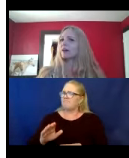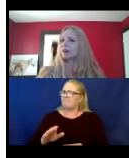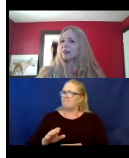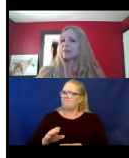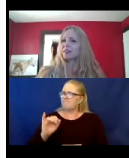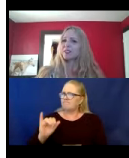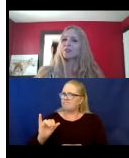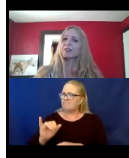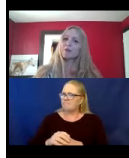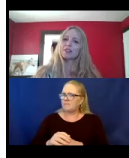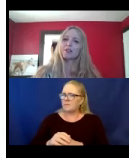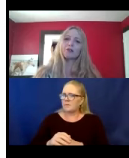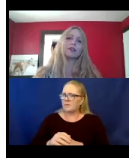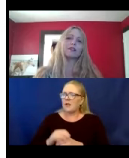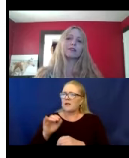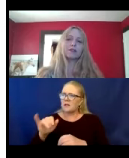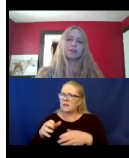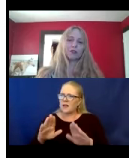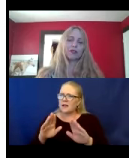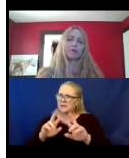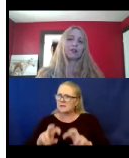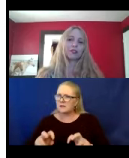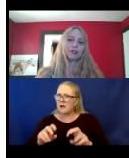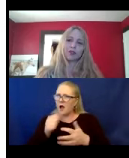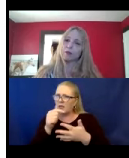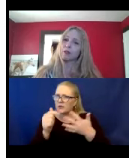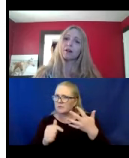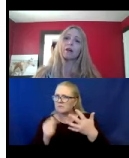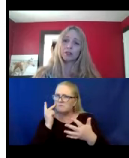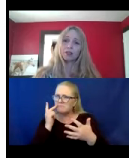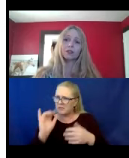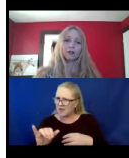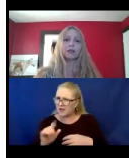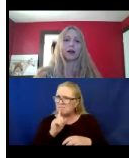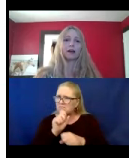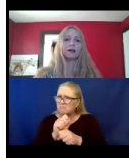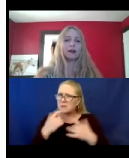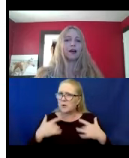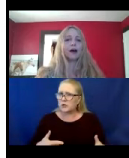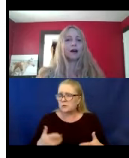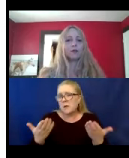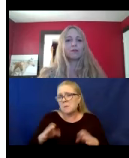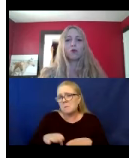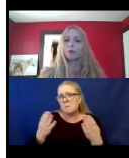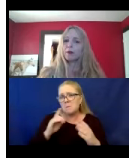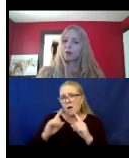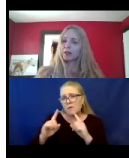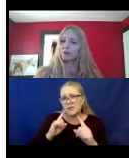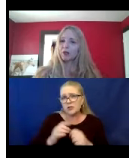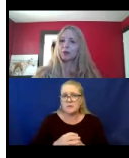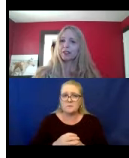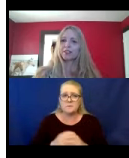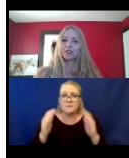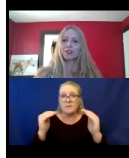think, let's look at some of these other things and see if this could be depression, so that maybe a conversation could be had. Poor memory